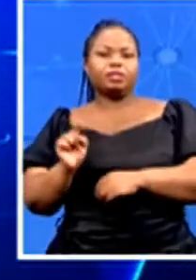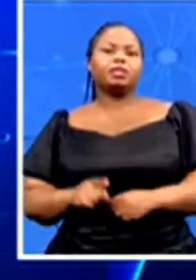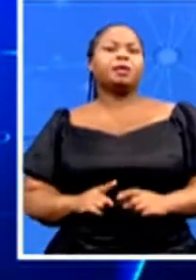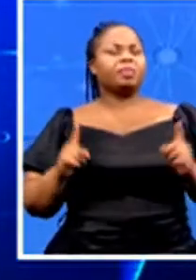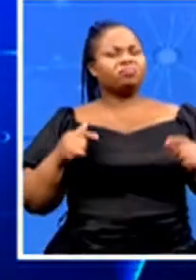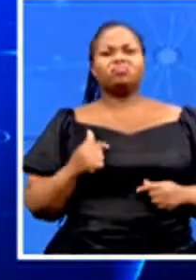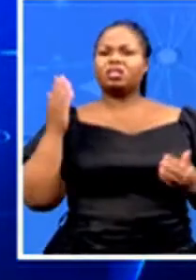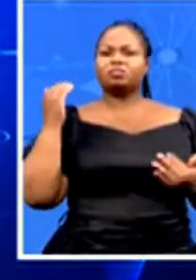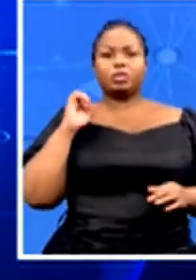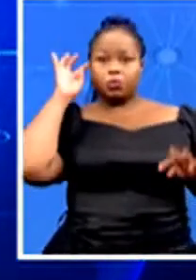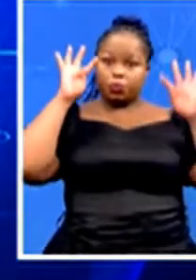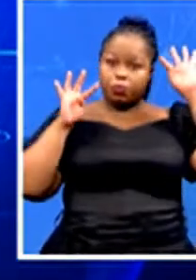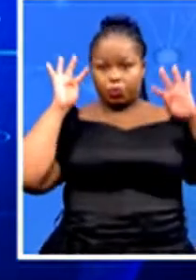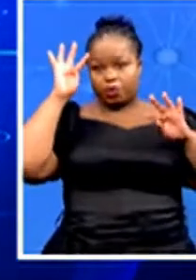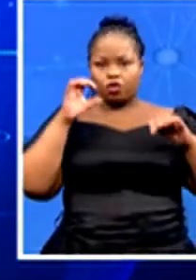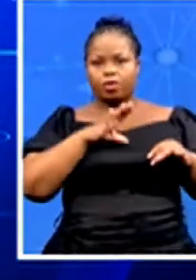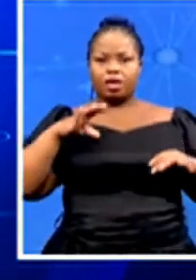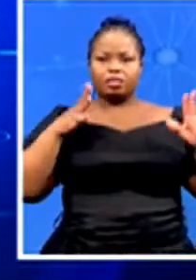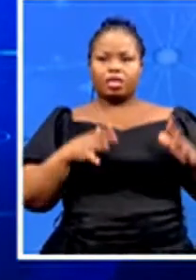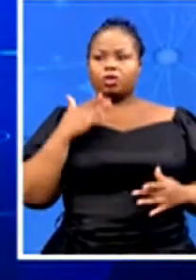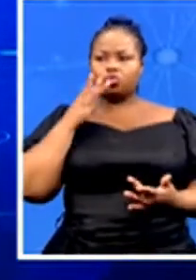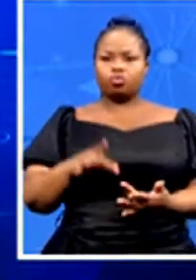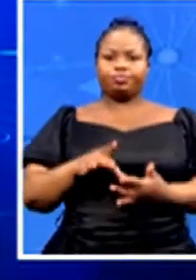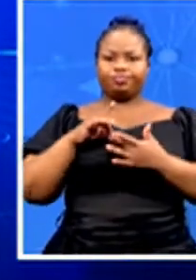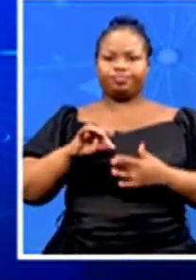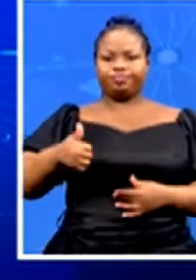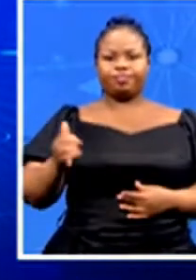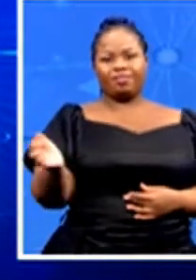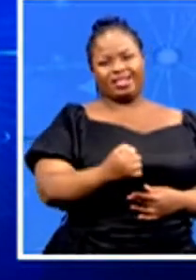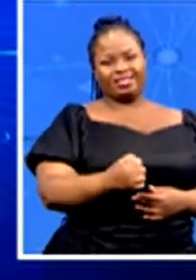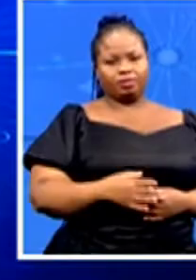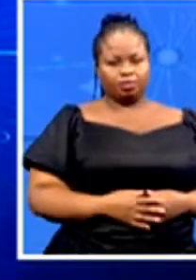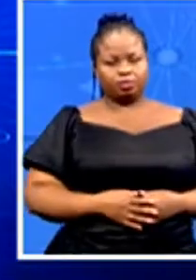the councillors, from the next set of councillors, to make sure that they